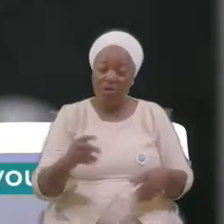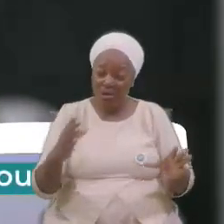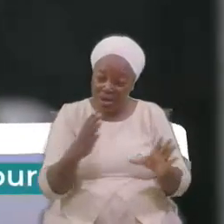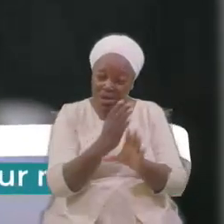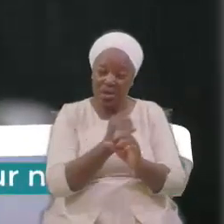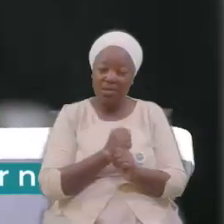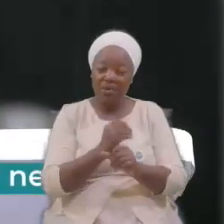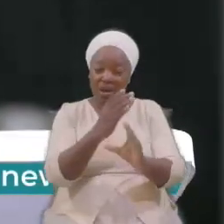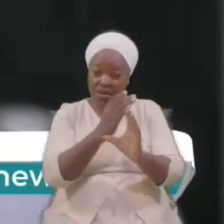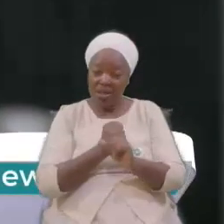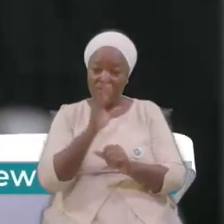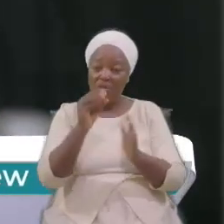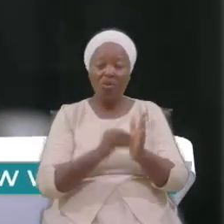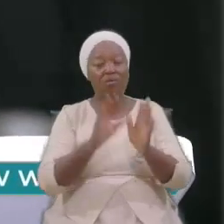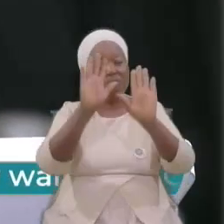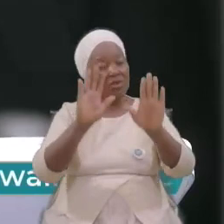and back.